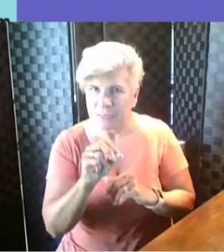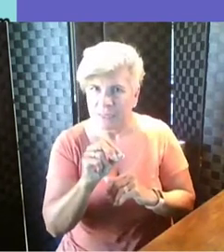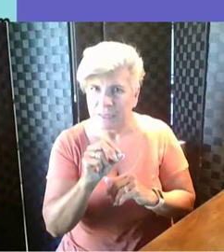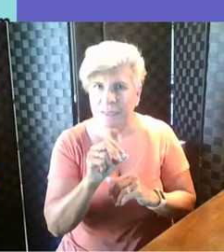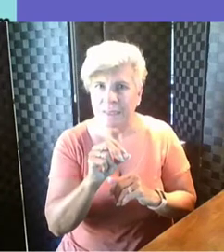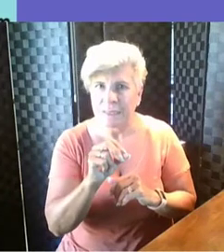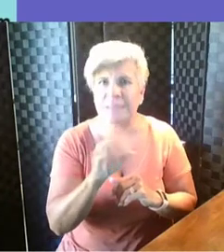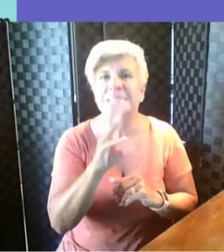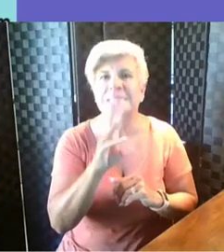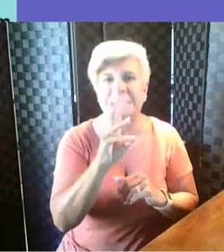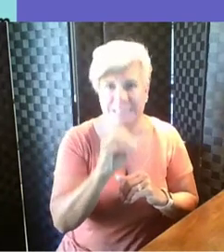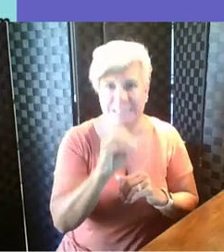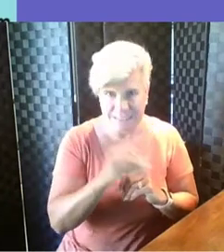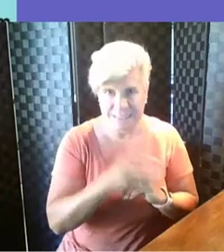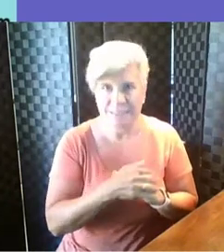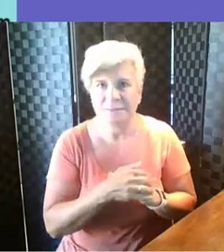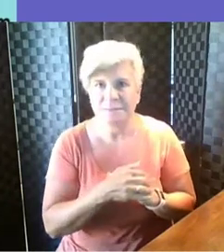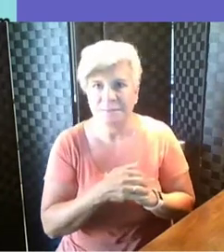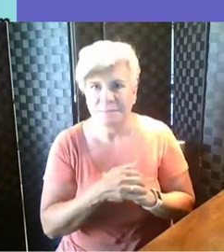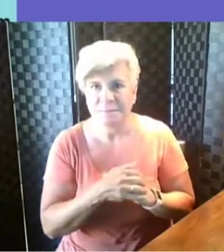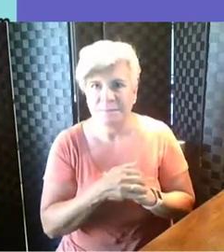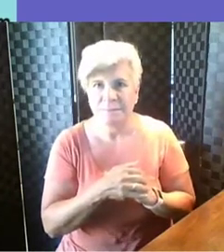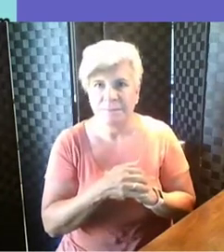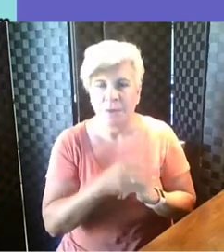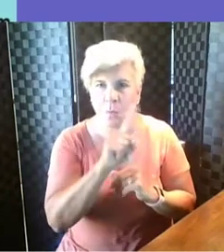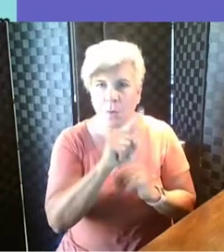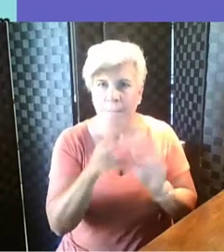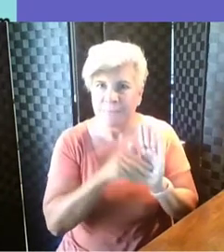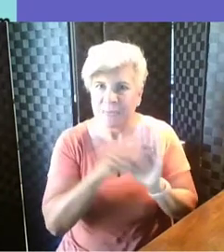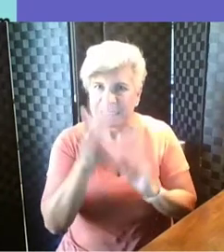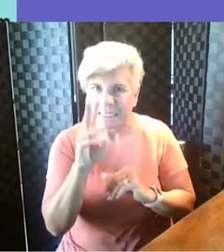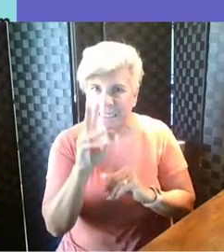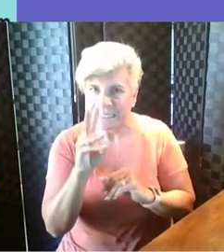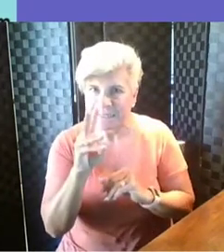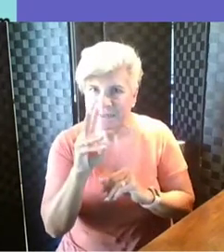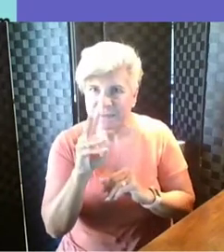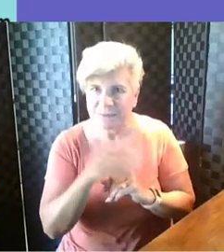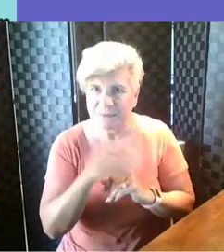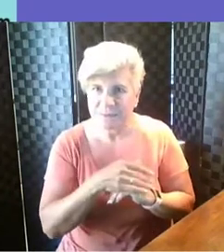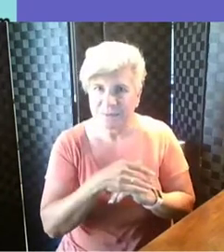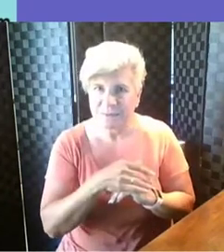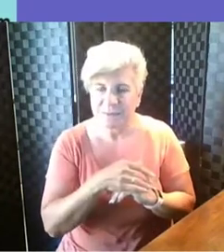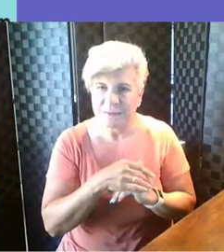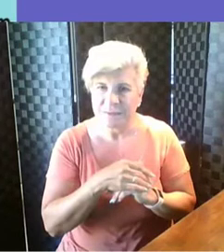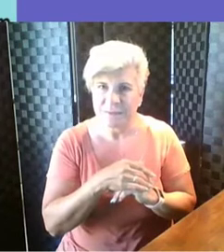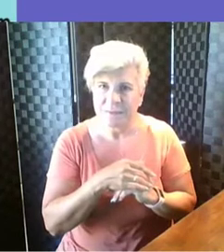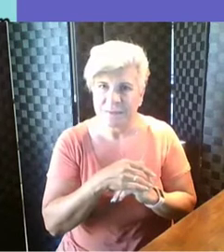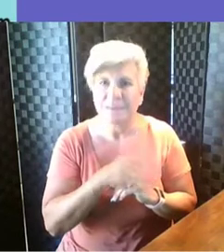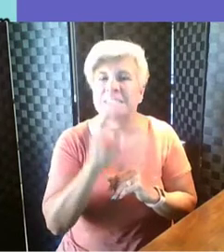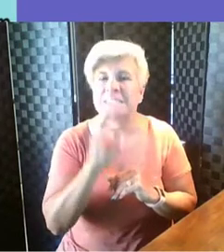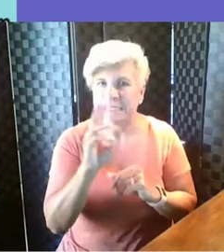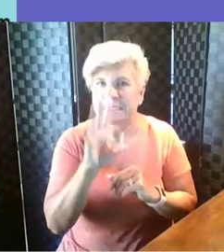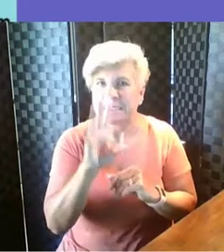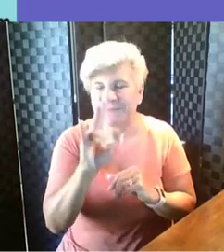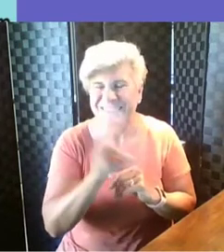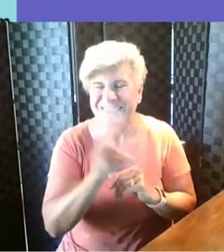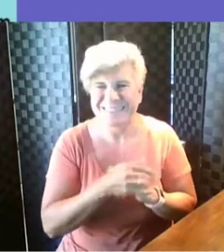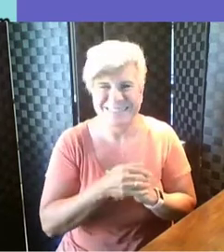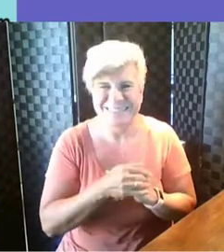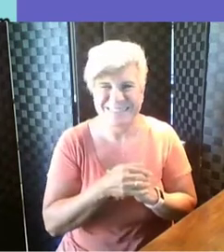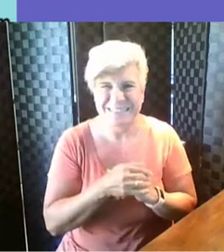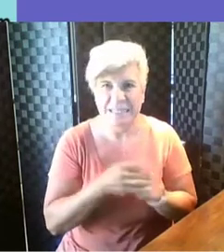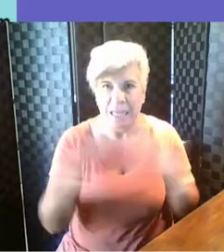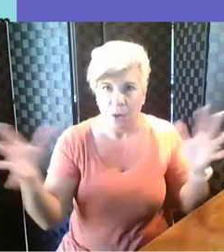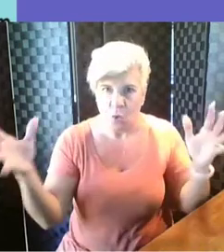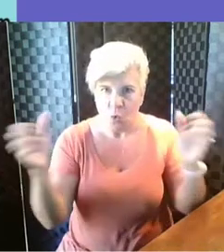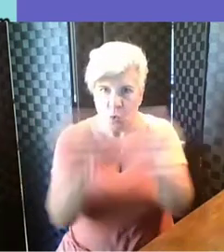Yep, 60. And 1 plus 6. Perfect, 7. Okay, let's squish it all